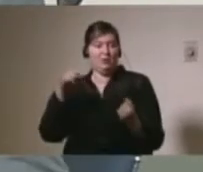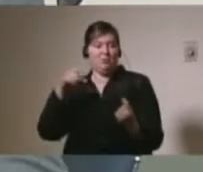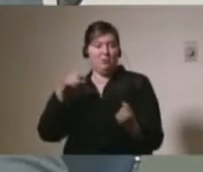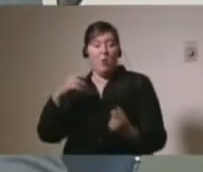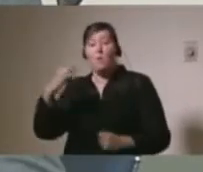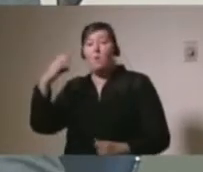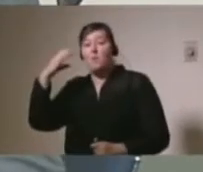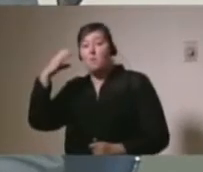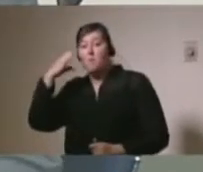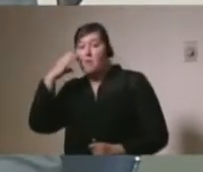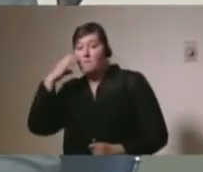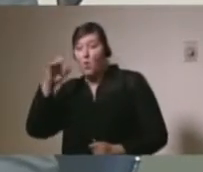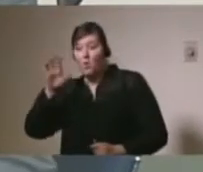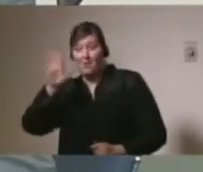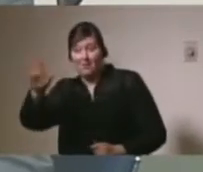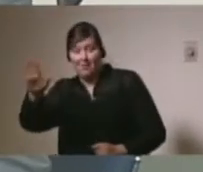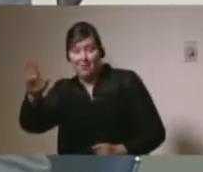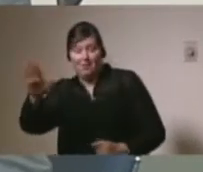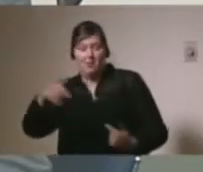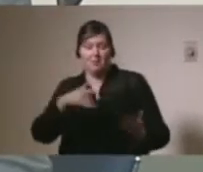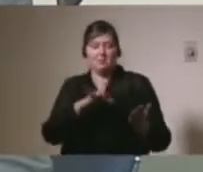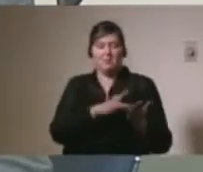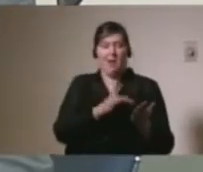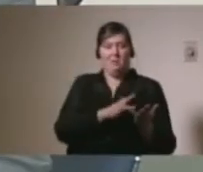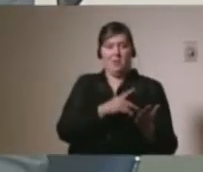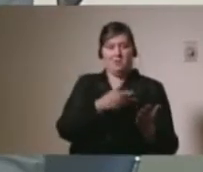of the person.